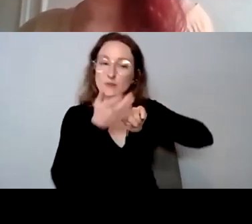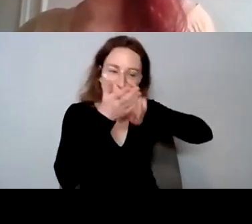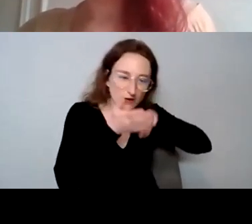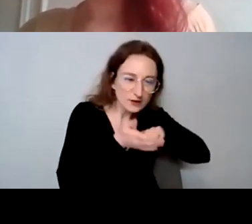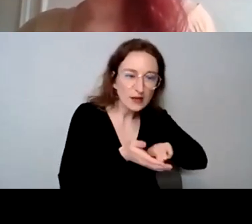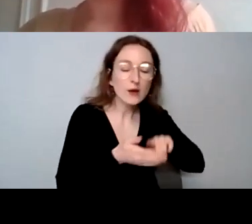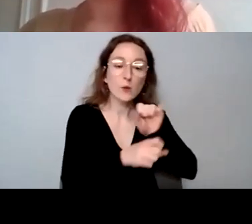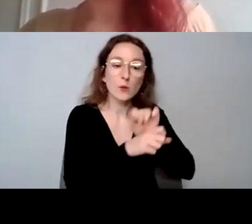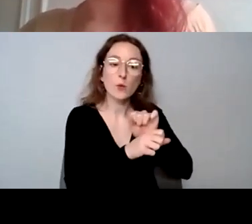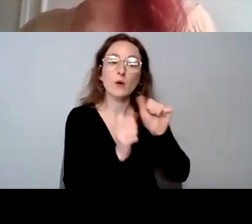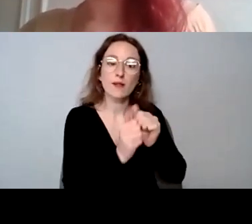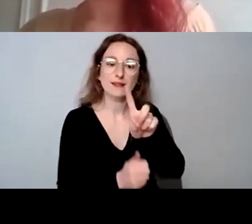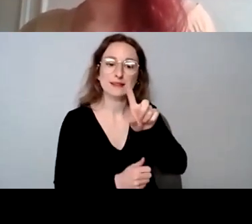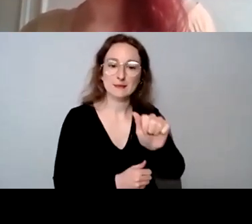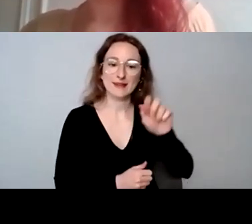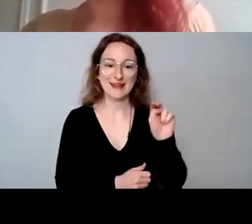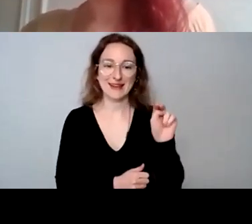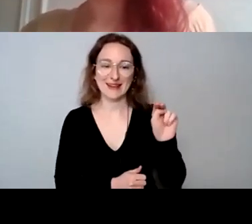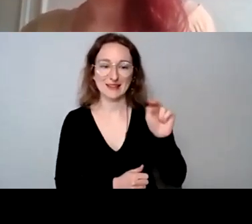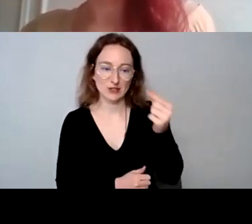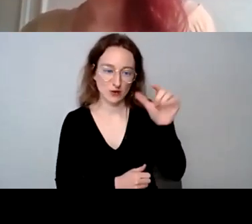disability NGOs. So